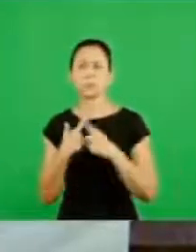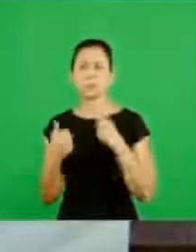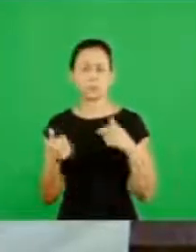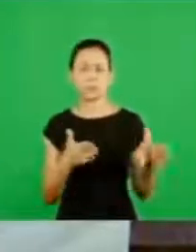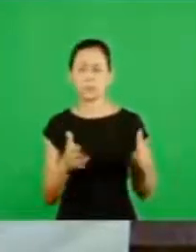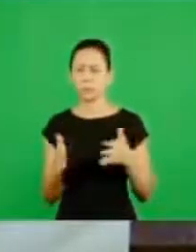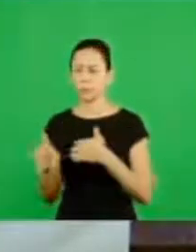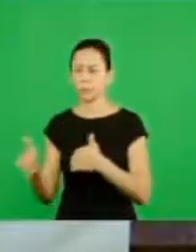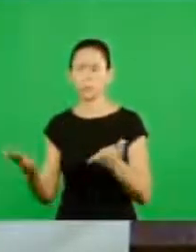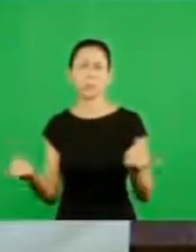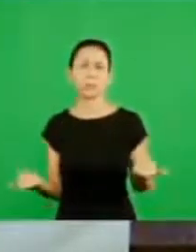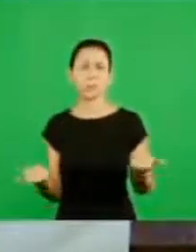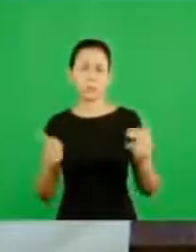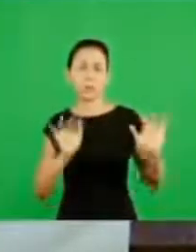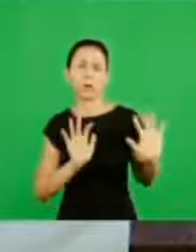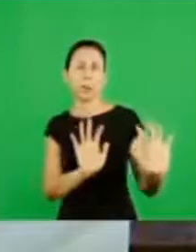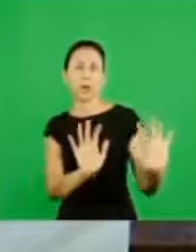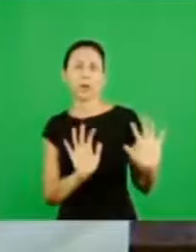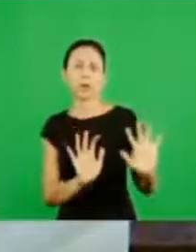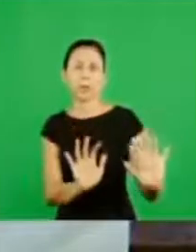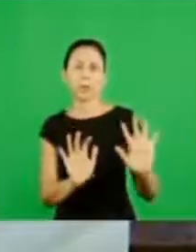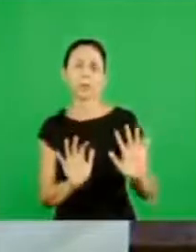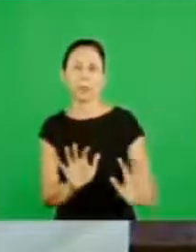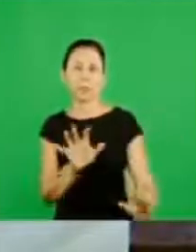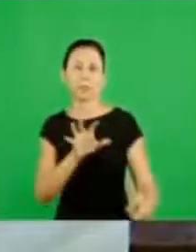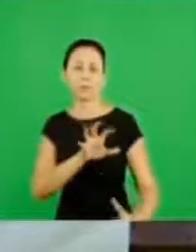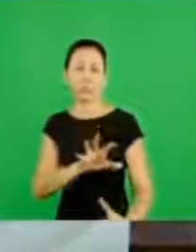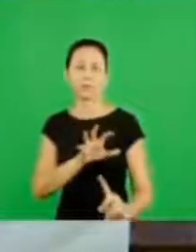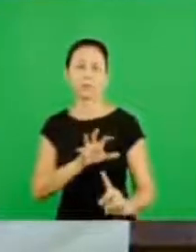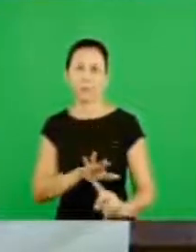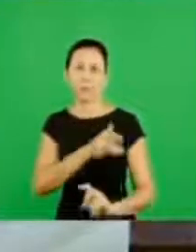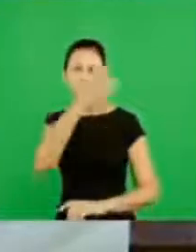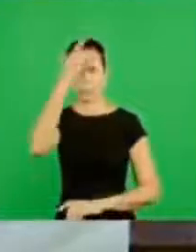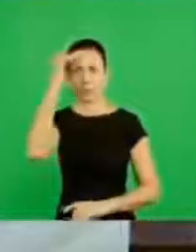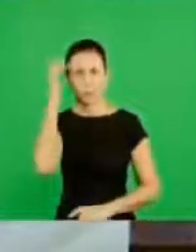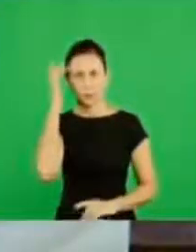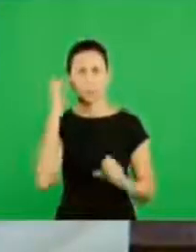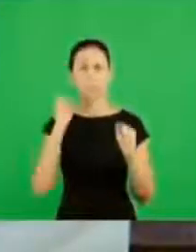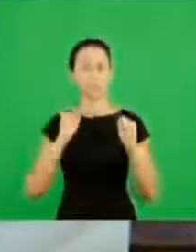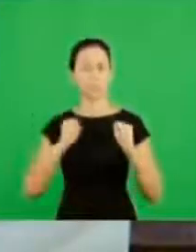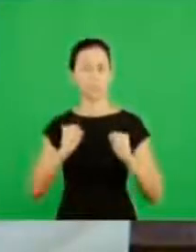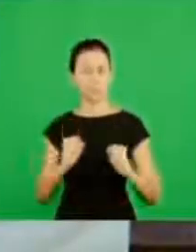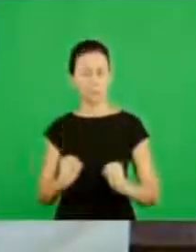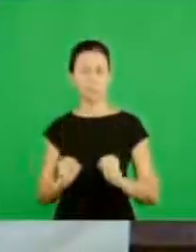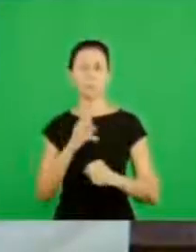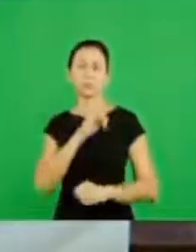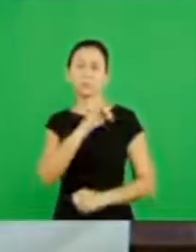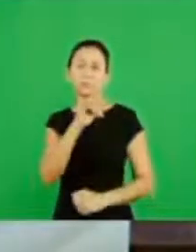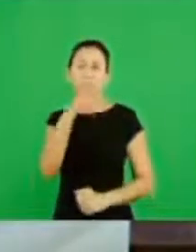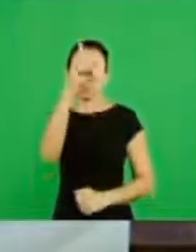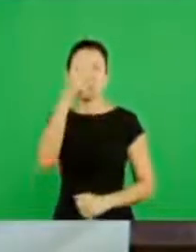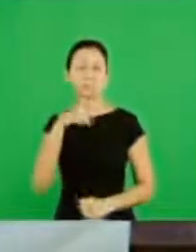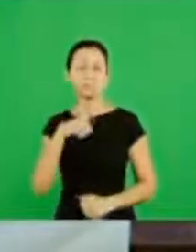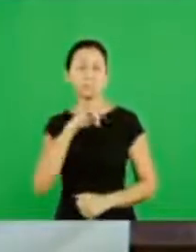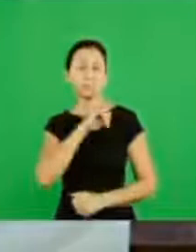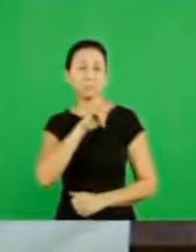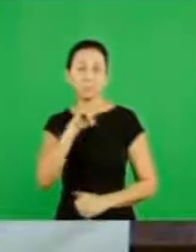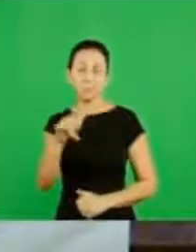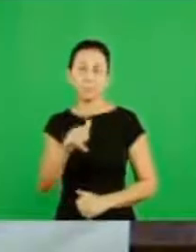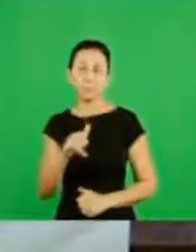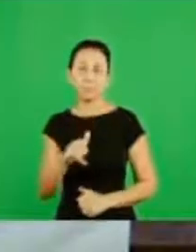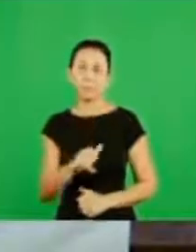own free will. He can choose whatever he wants. He just can't, you know, push others to it, but he can